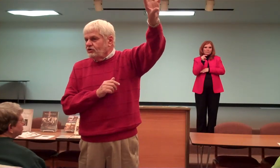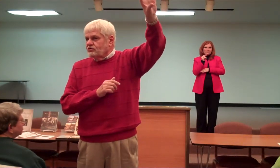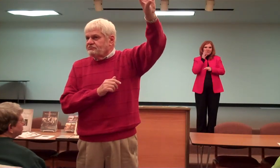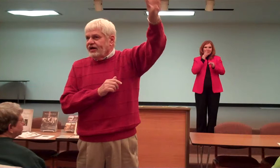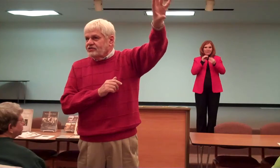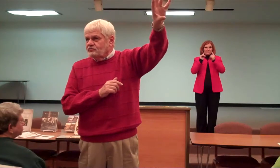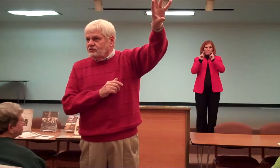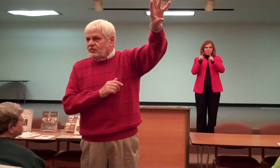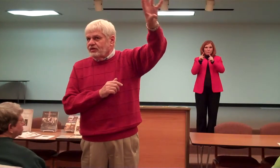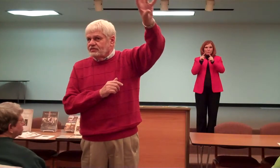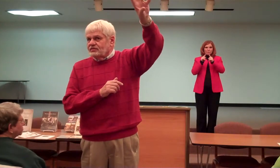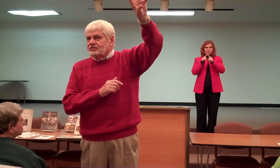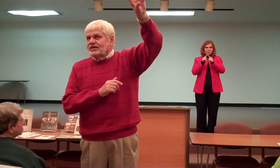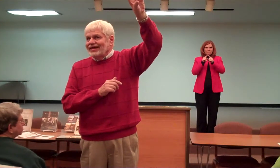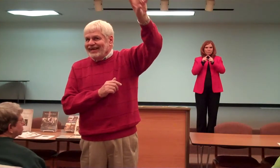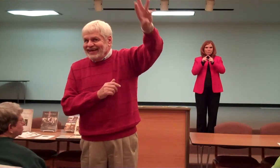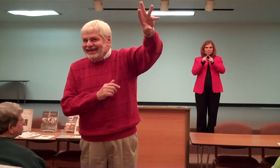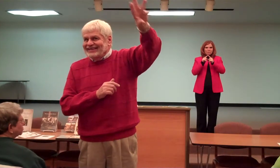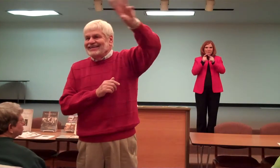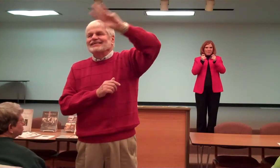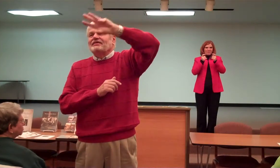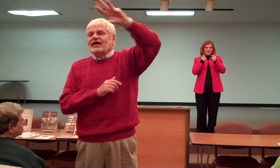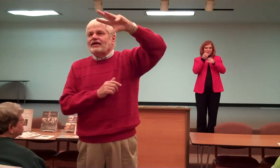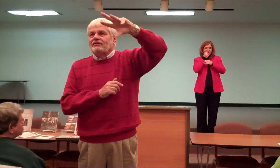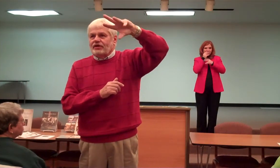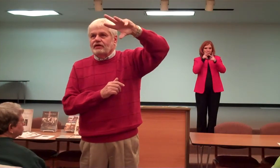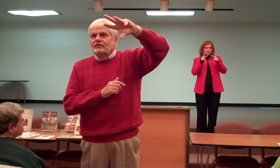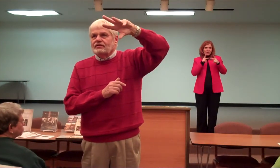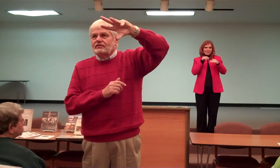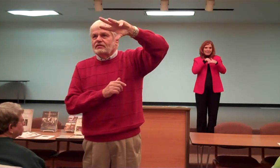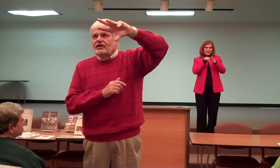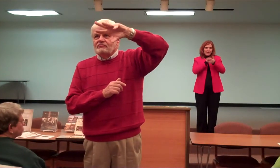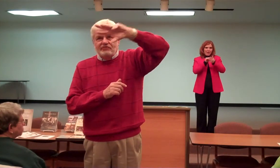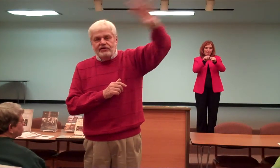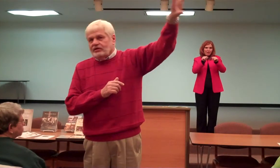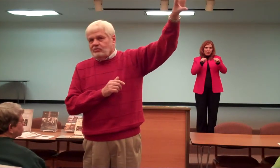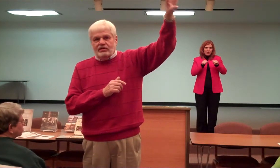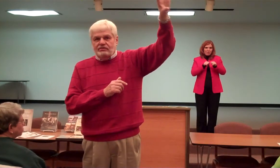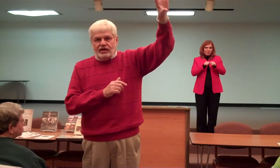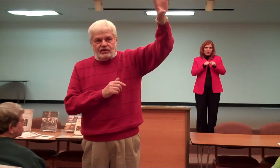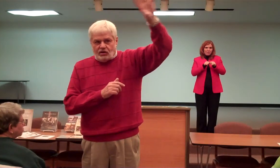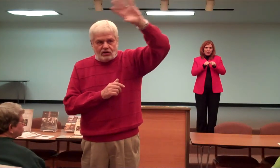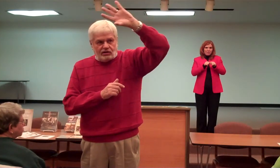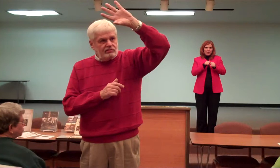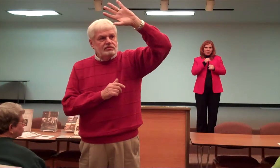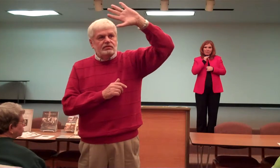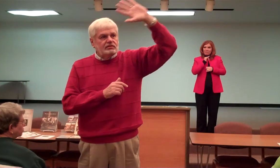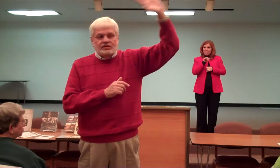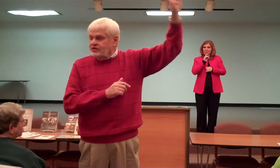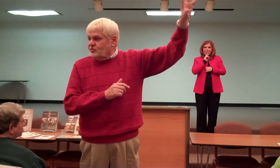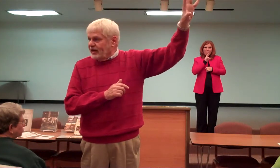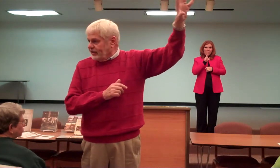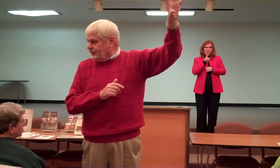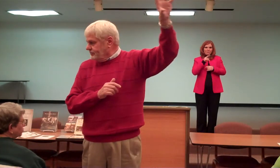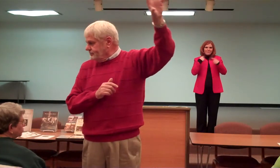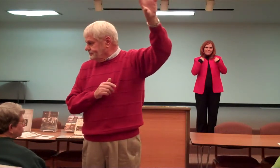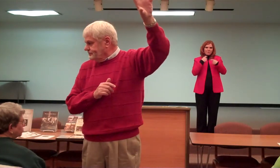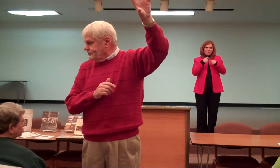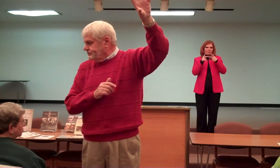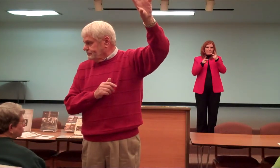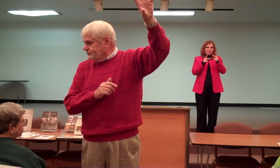If you go to fast food places in that area, invariably they are Hispanic.